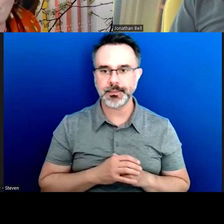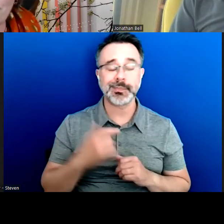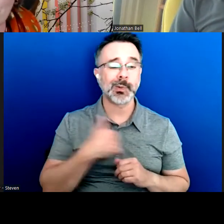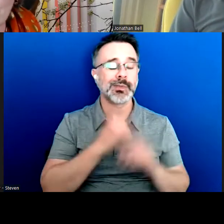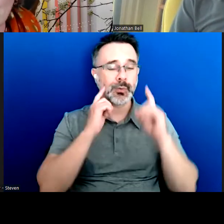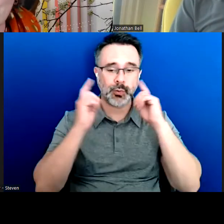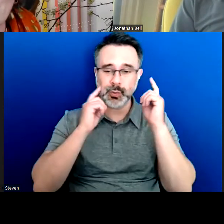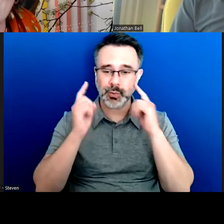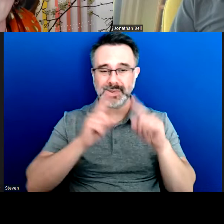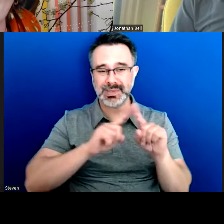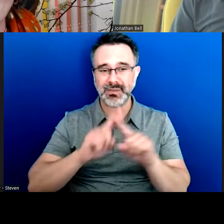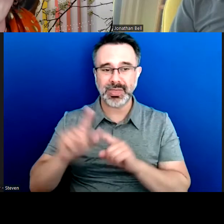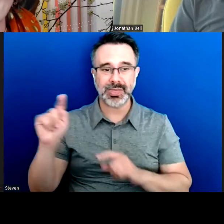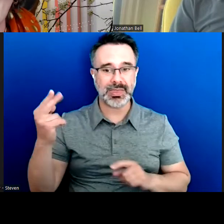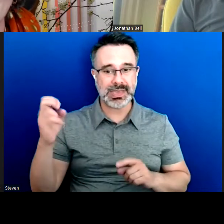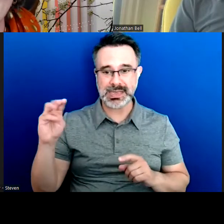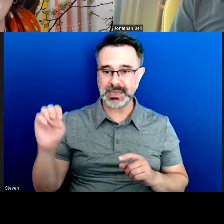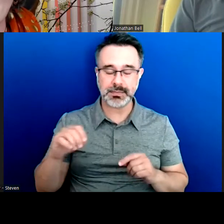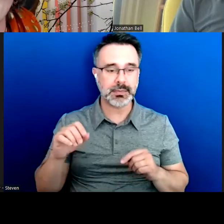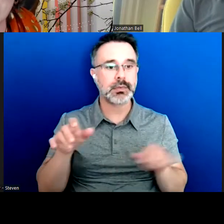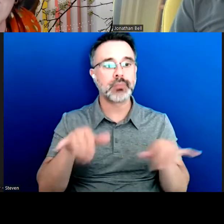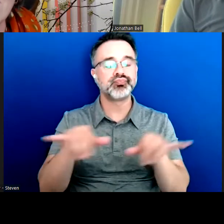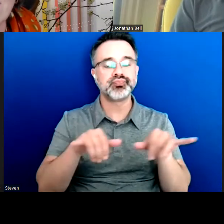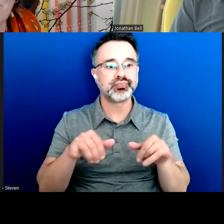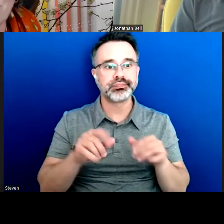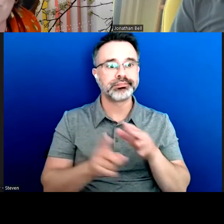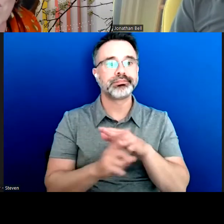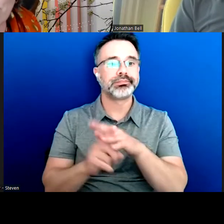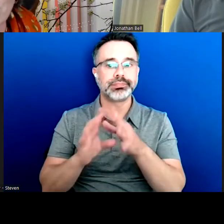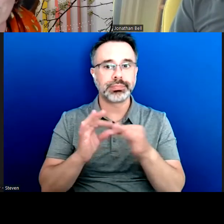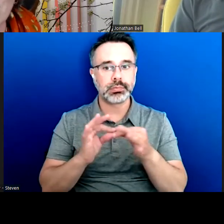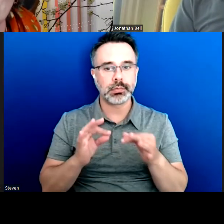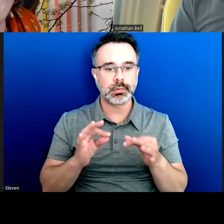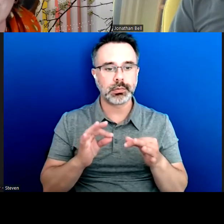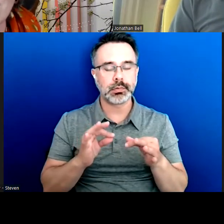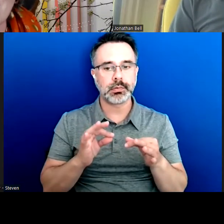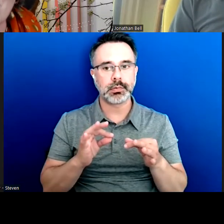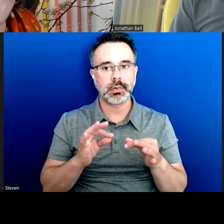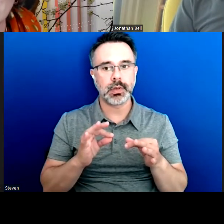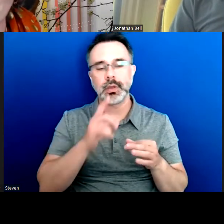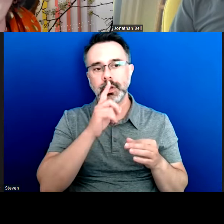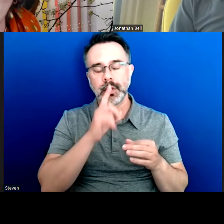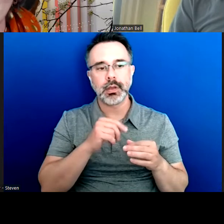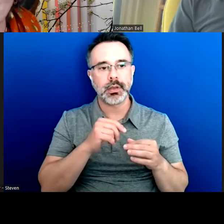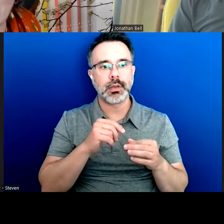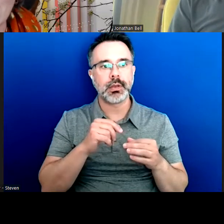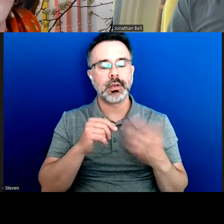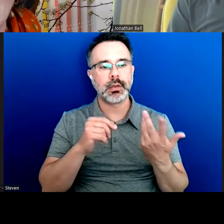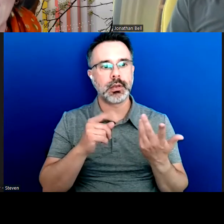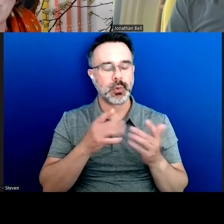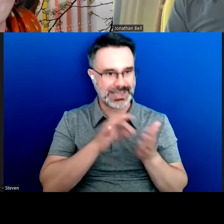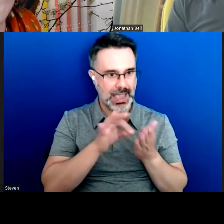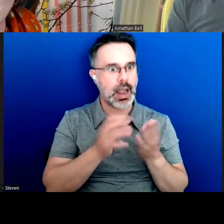themes, remember that represents how many times something was mentioned, but it does not mean a different person said